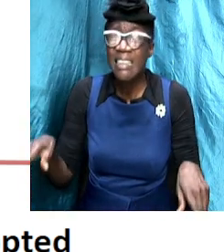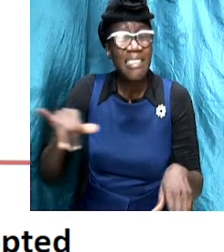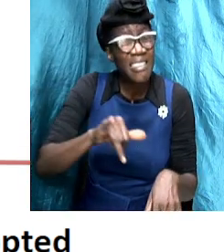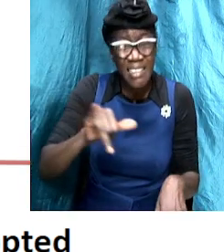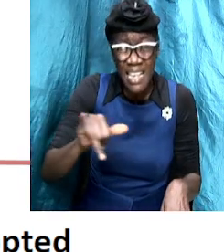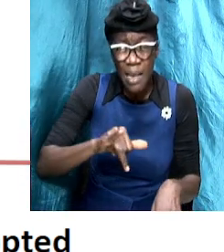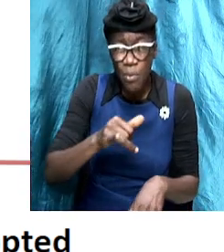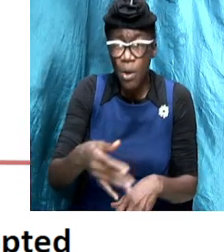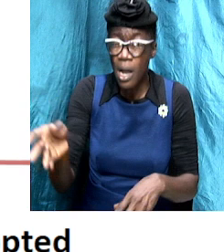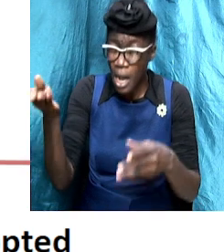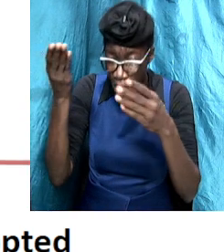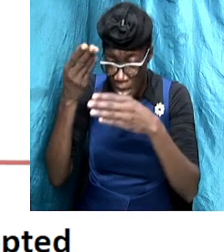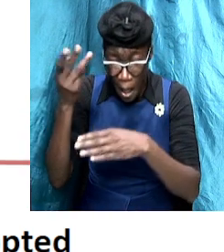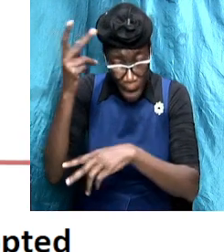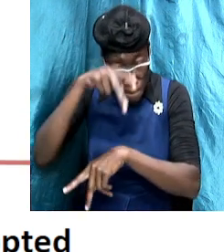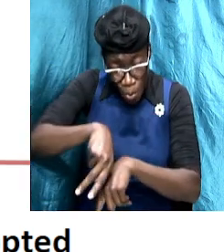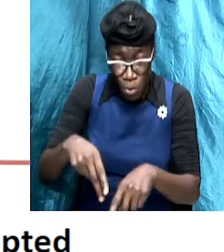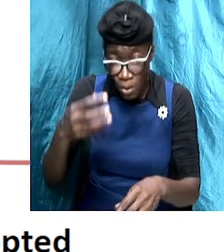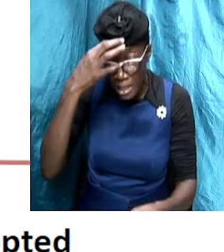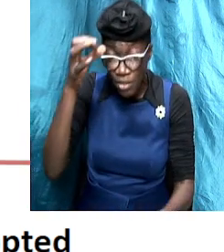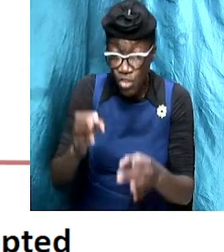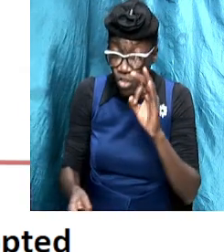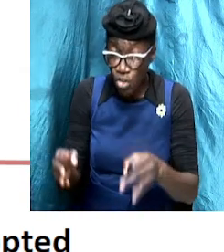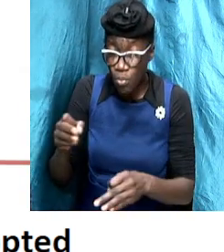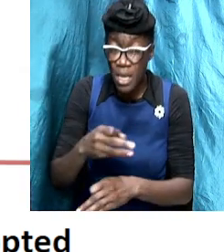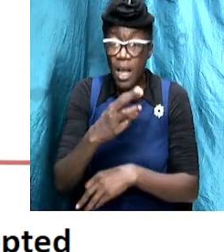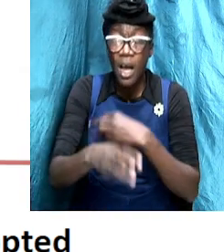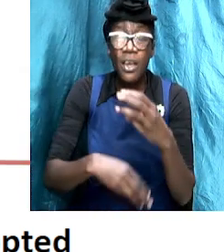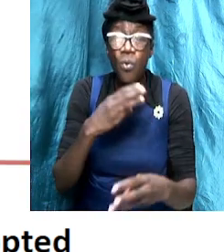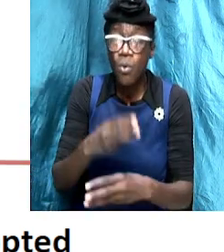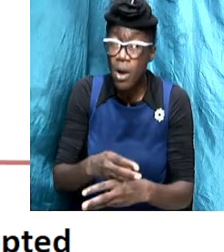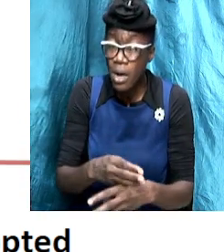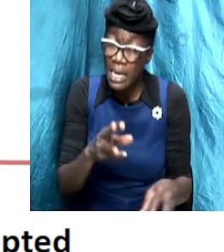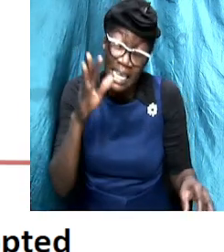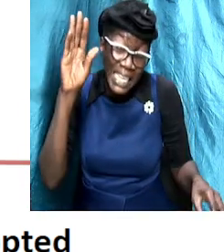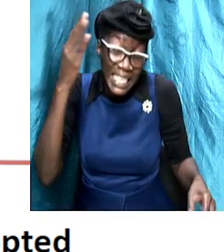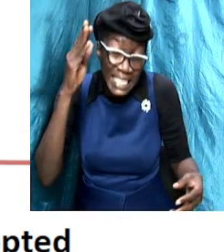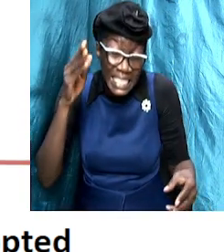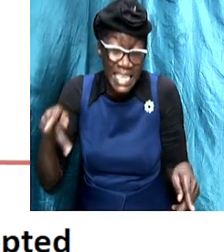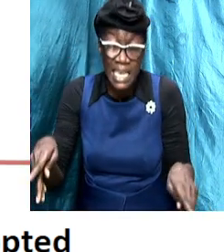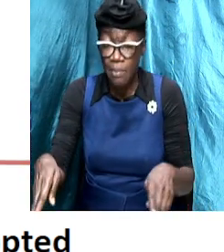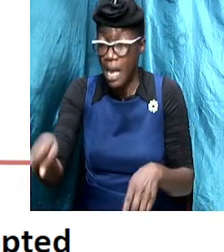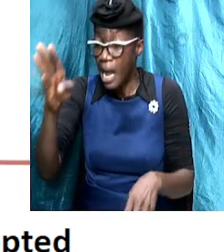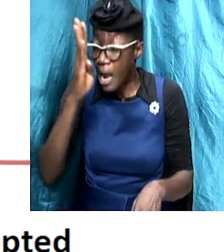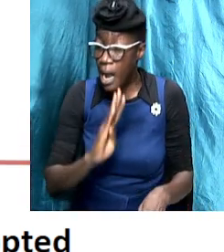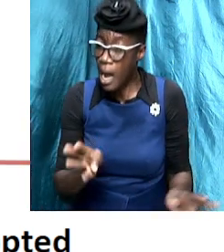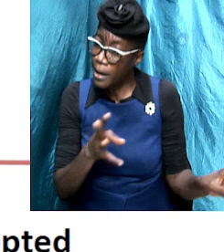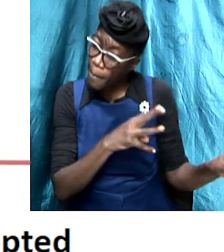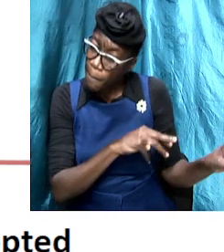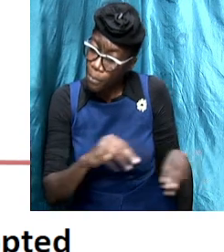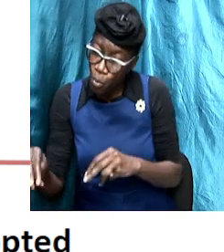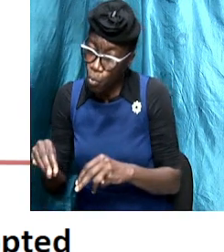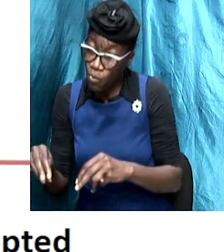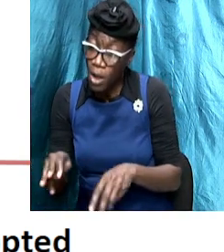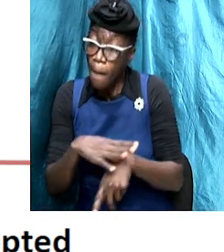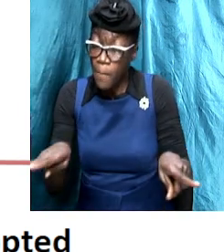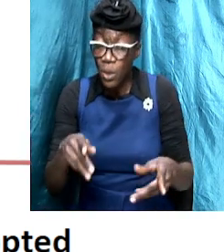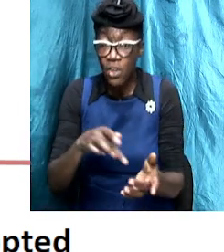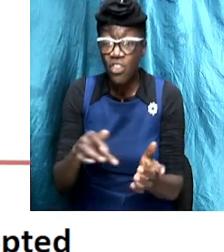it seemed as if God had removed himself from him. But that's God. Jesus was always God and he was always